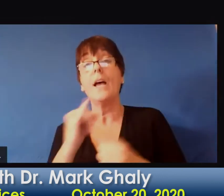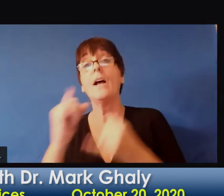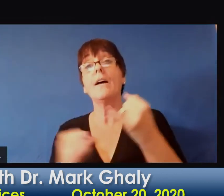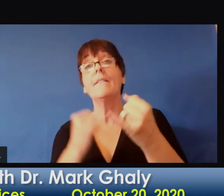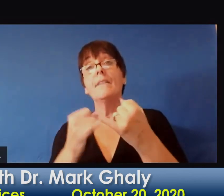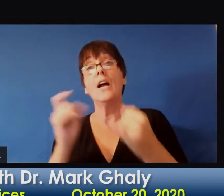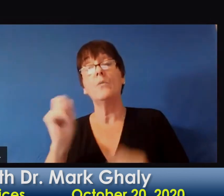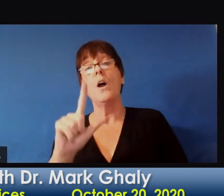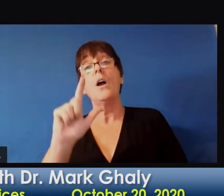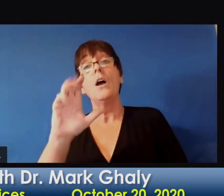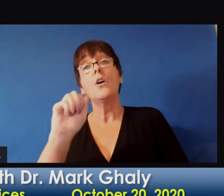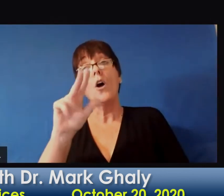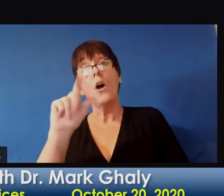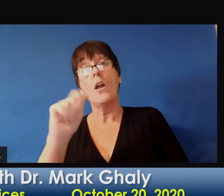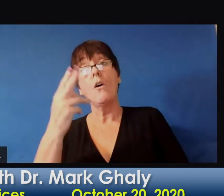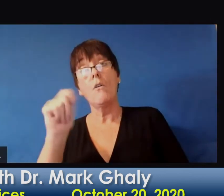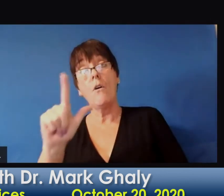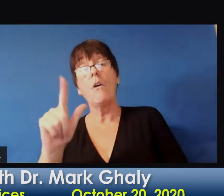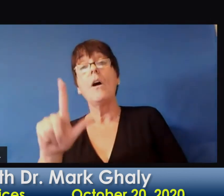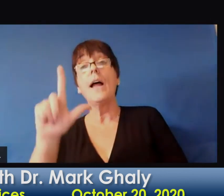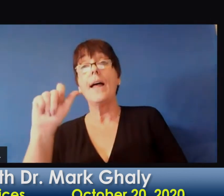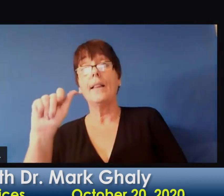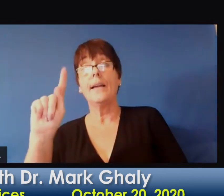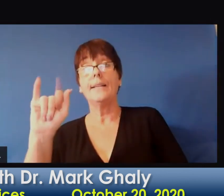Carla Hall, Los Angeles Times.